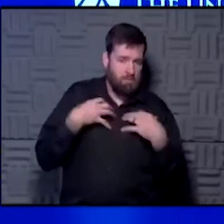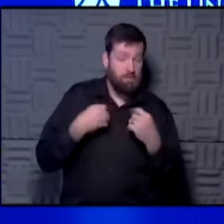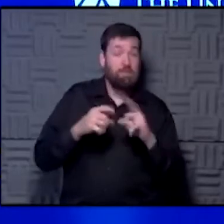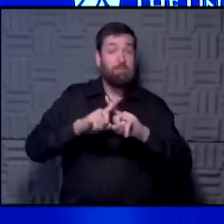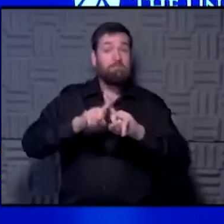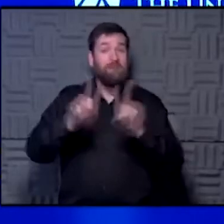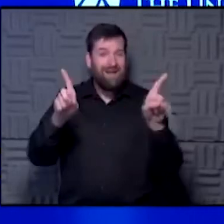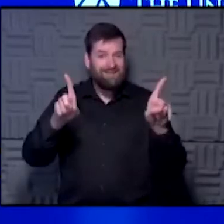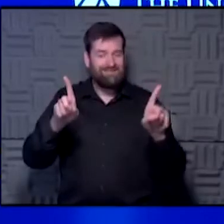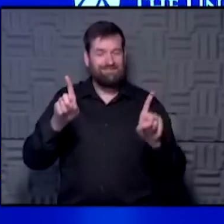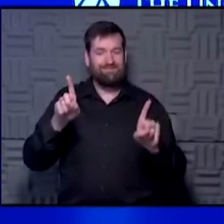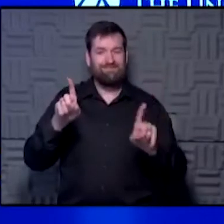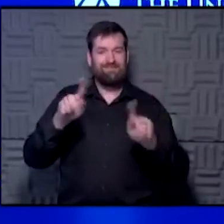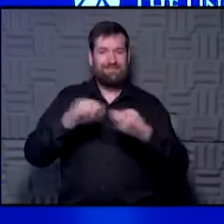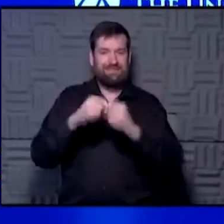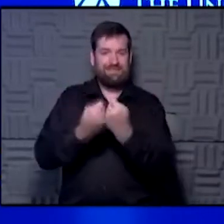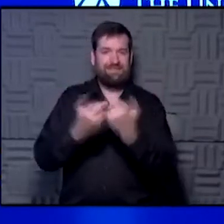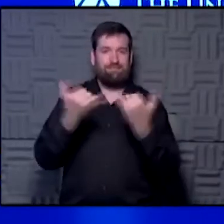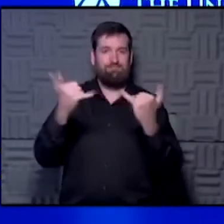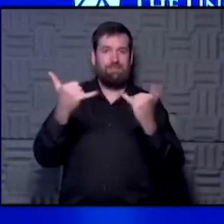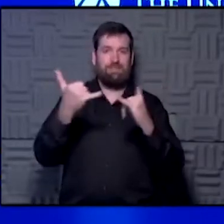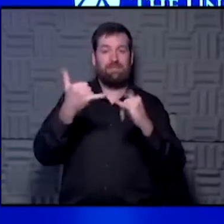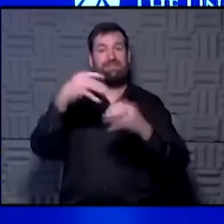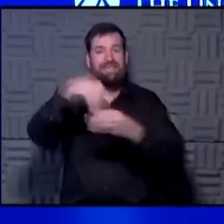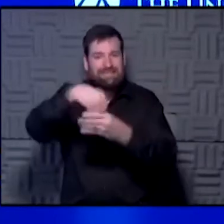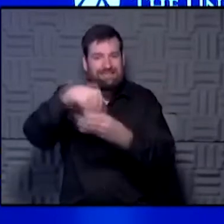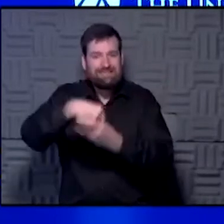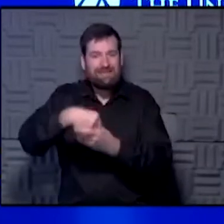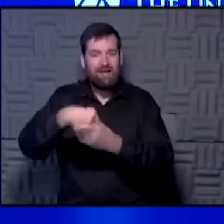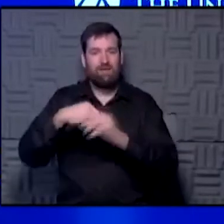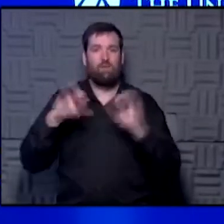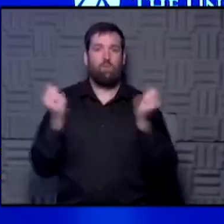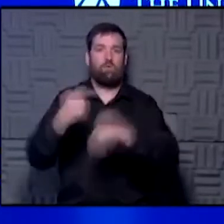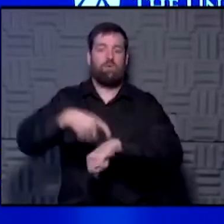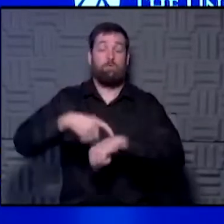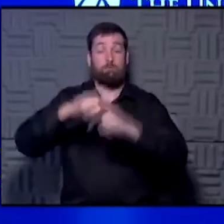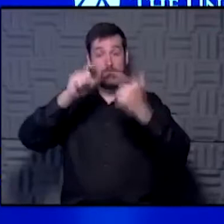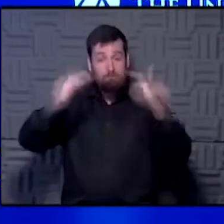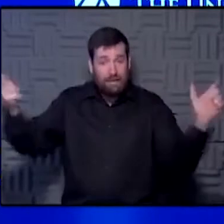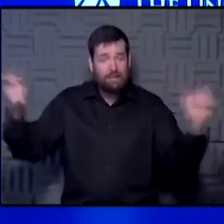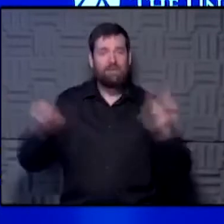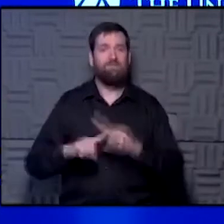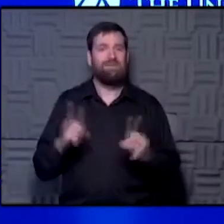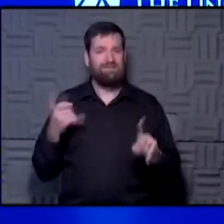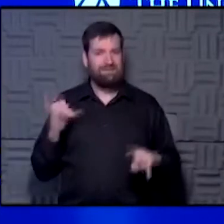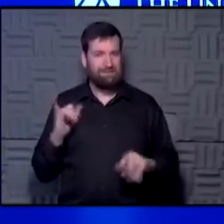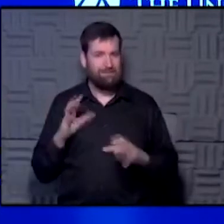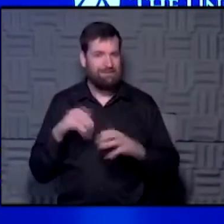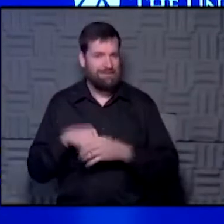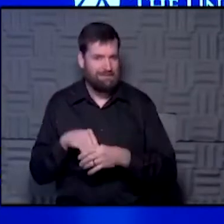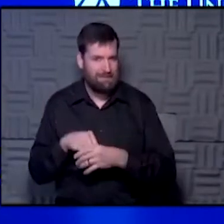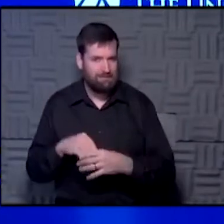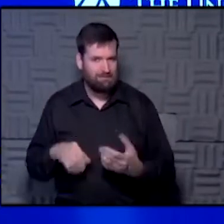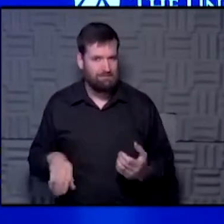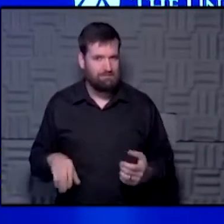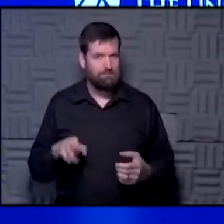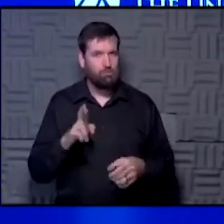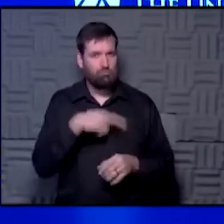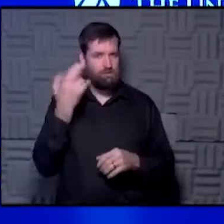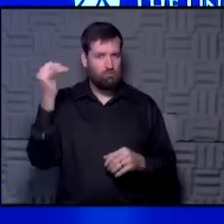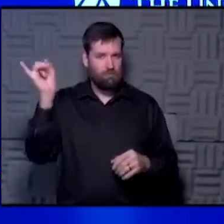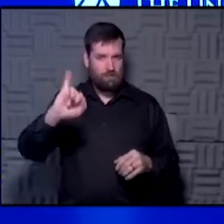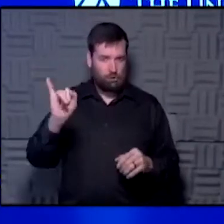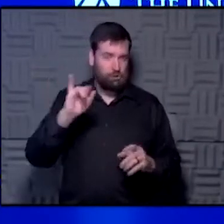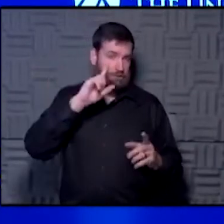But the team plays indoors over the winter. And the indoor facility is big, but it's still indoors, and so there's a risk for